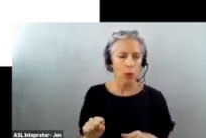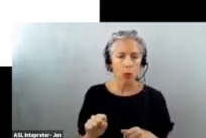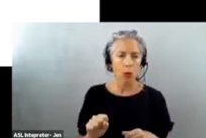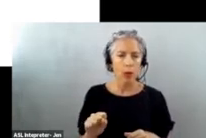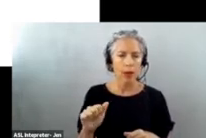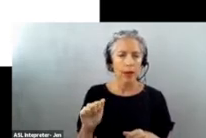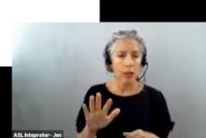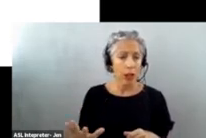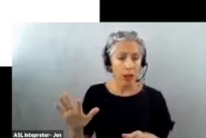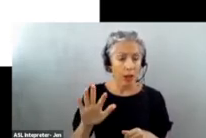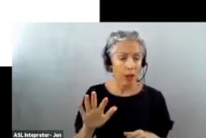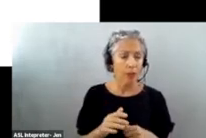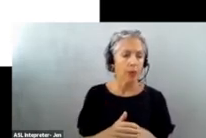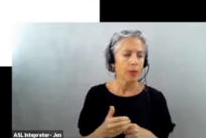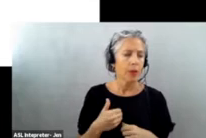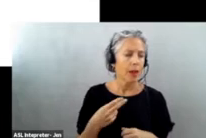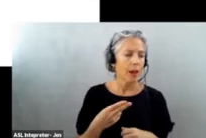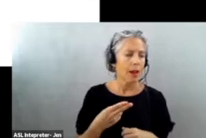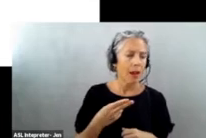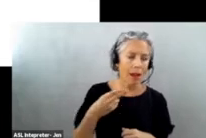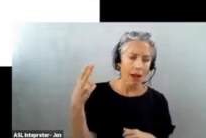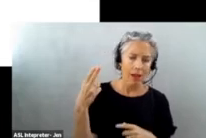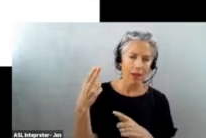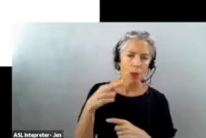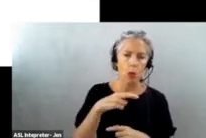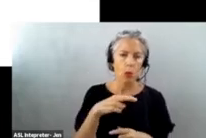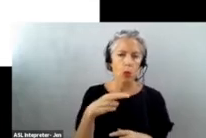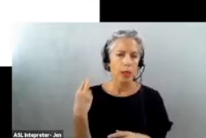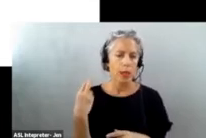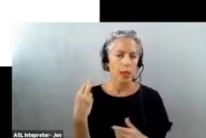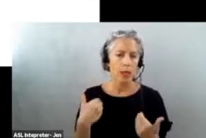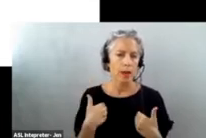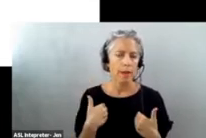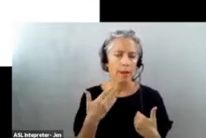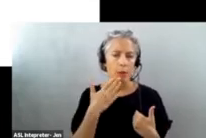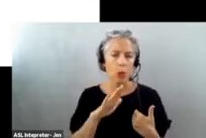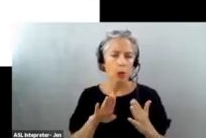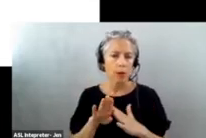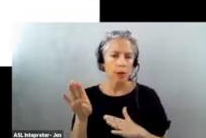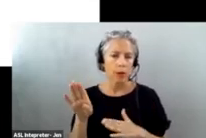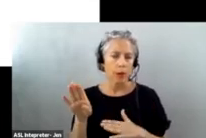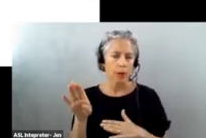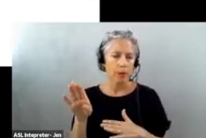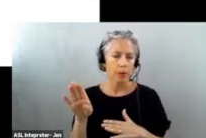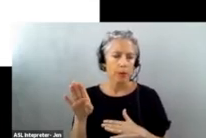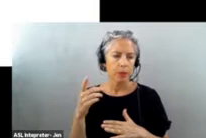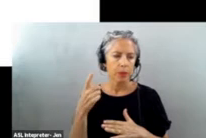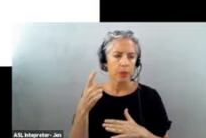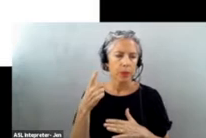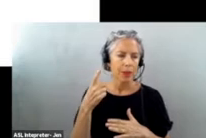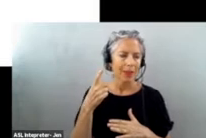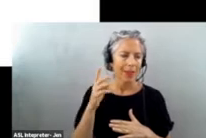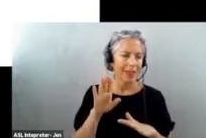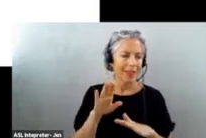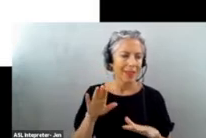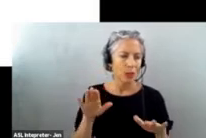Asia, we had a very high risk to have a poor development, where children who actually do not